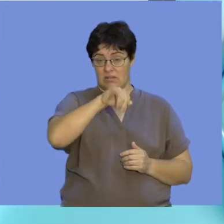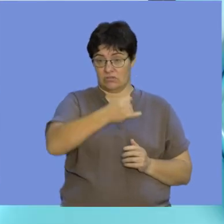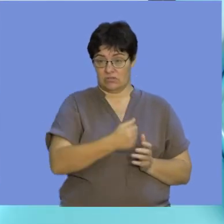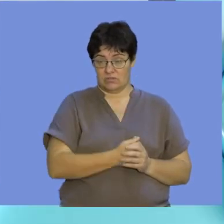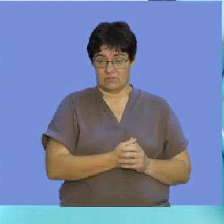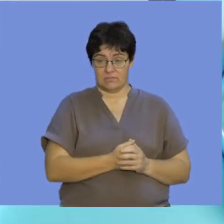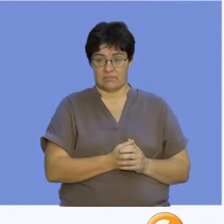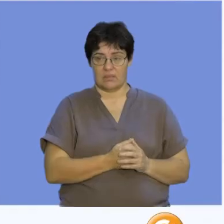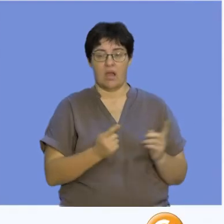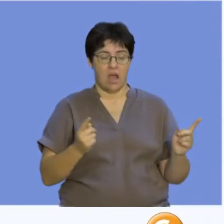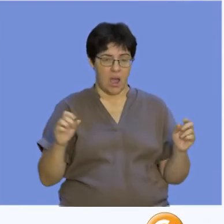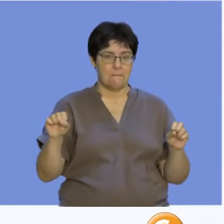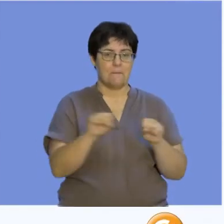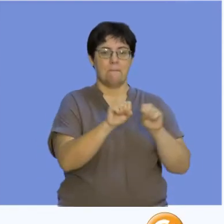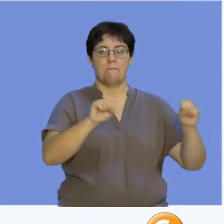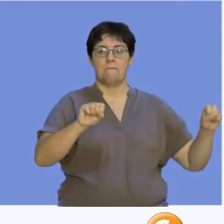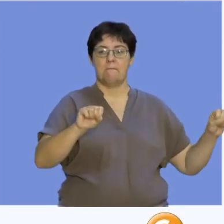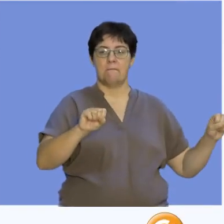go.